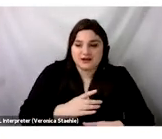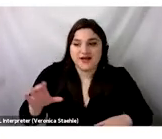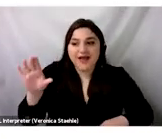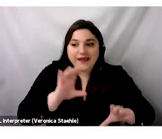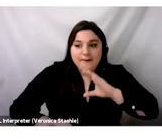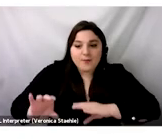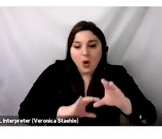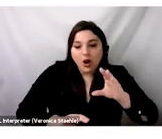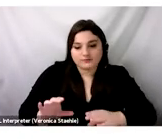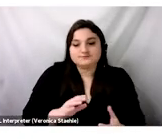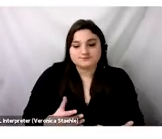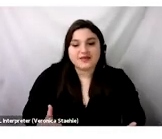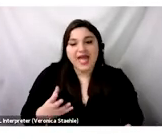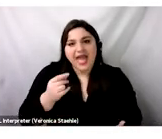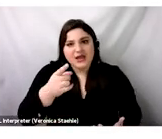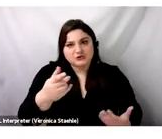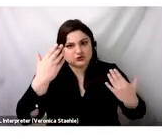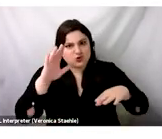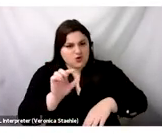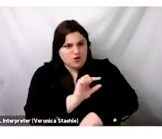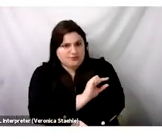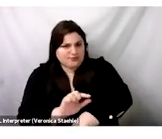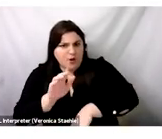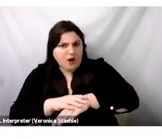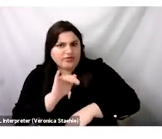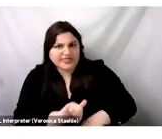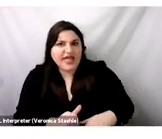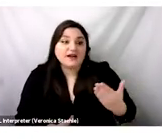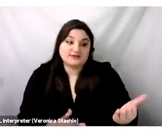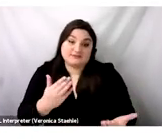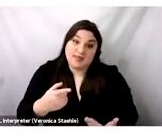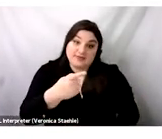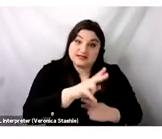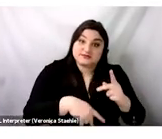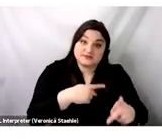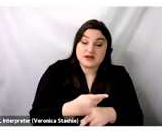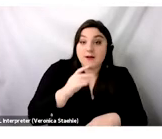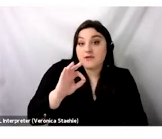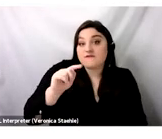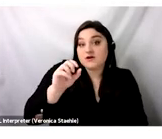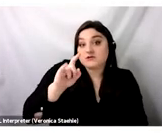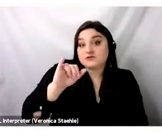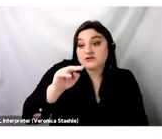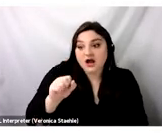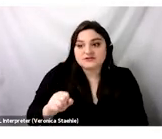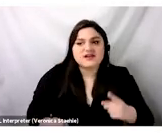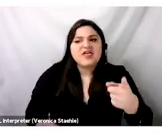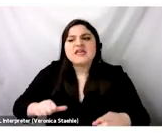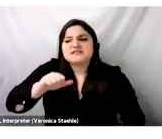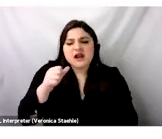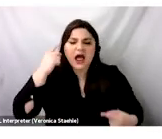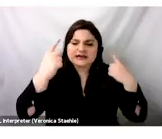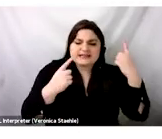know what the coating is, might be something like this. And unfortunately, these toxins are very serious. We've heard of DDT as